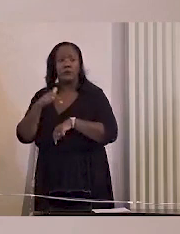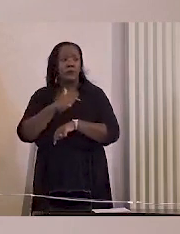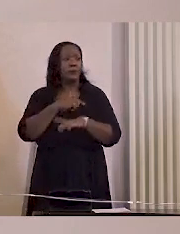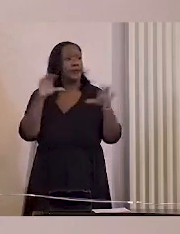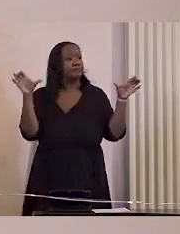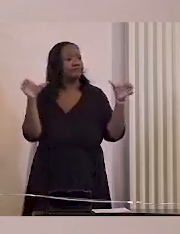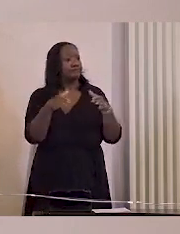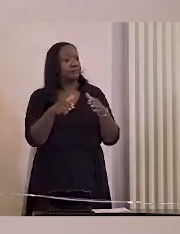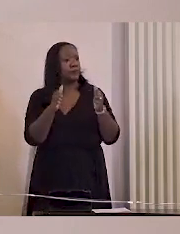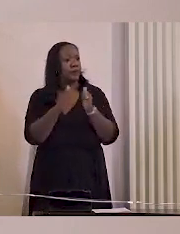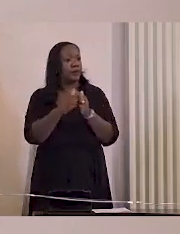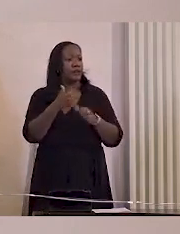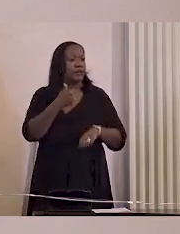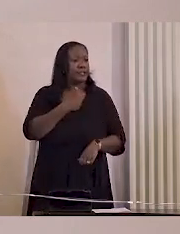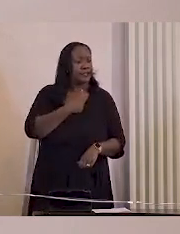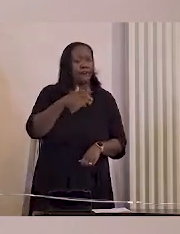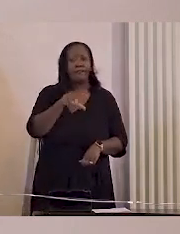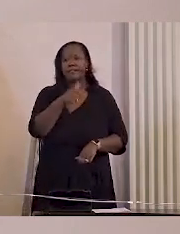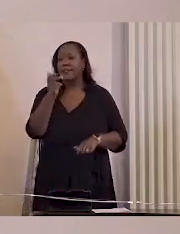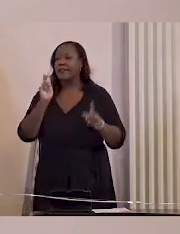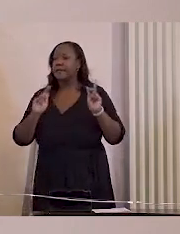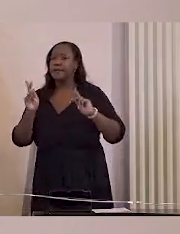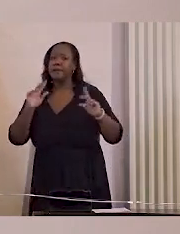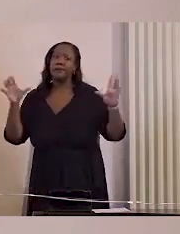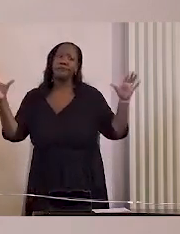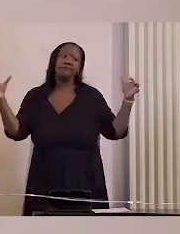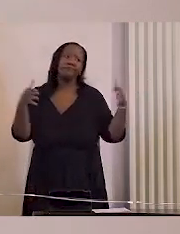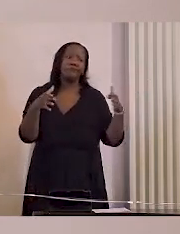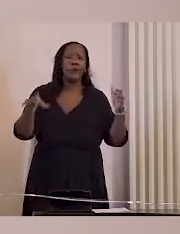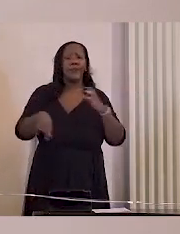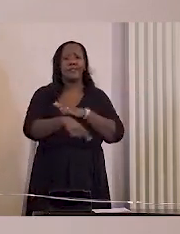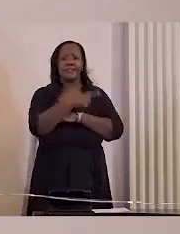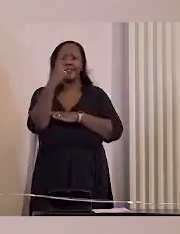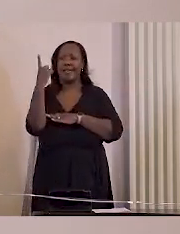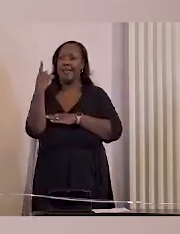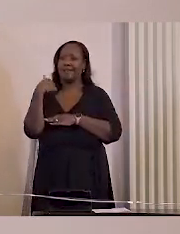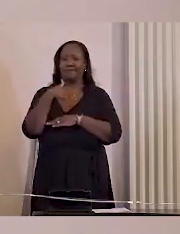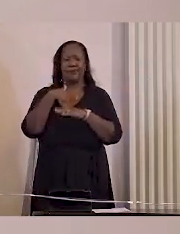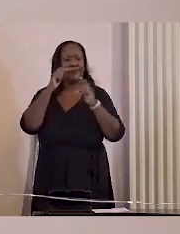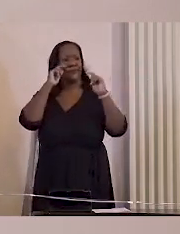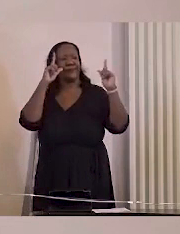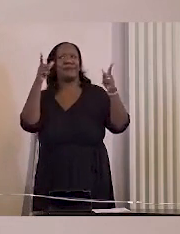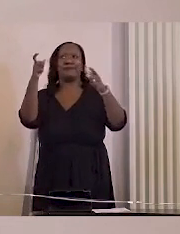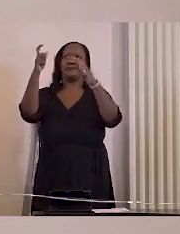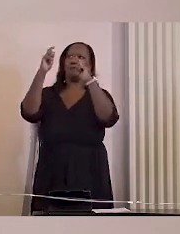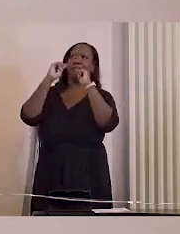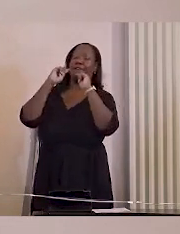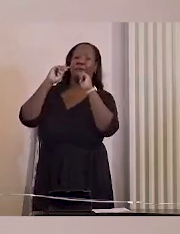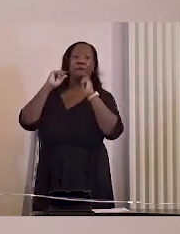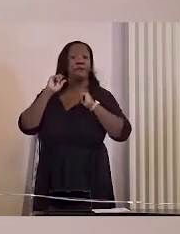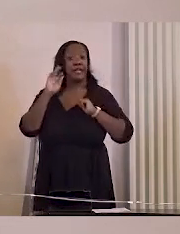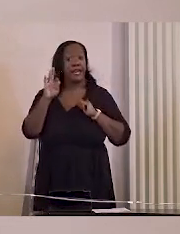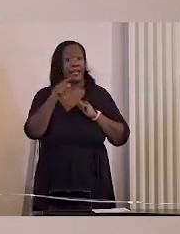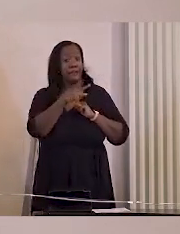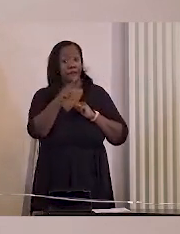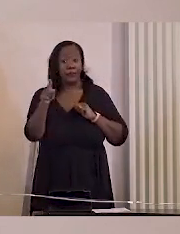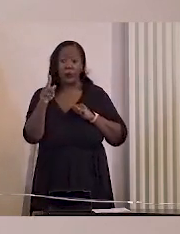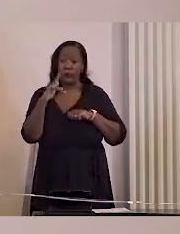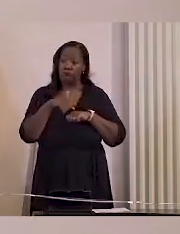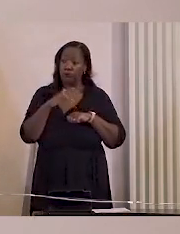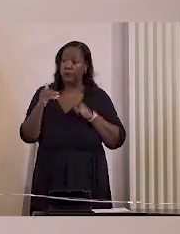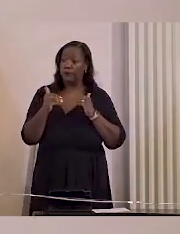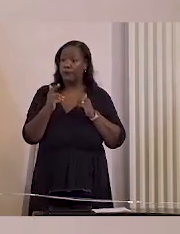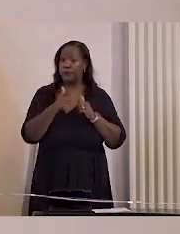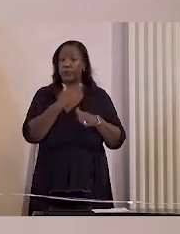and others on this day that has been given to us. If you're visiting us for the first time or still feel new